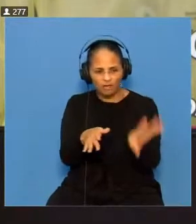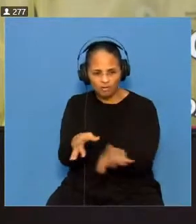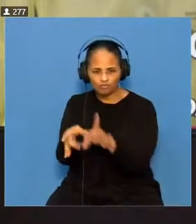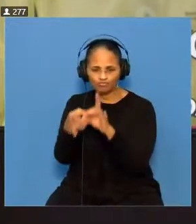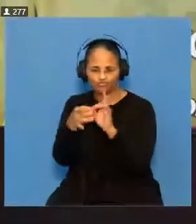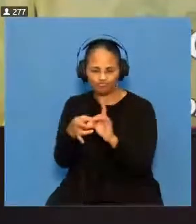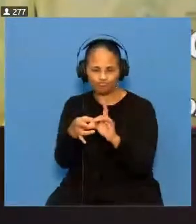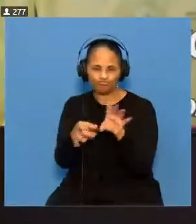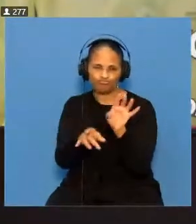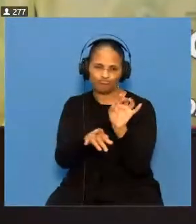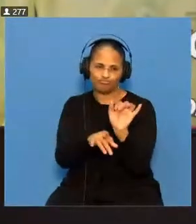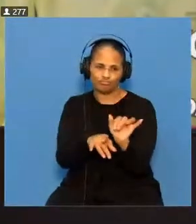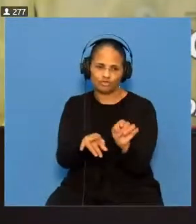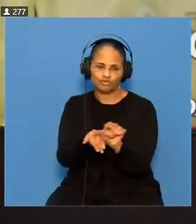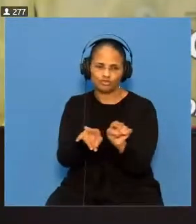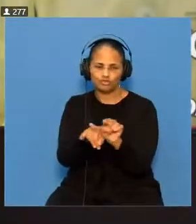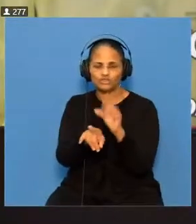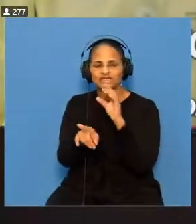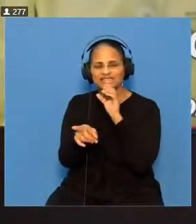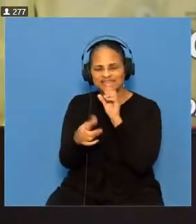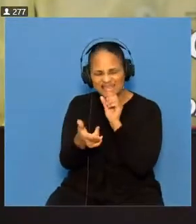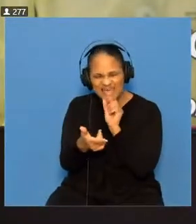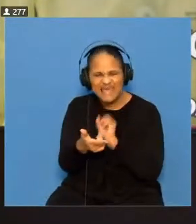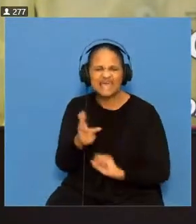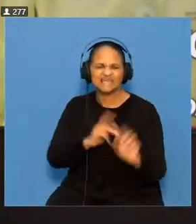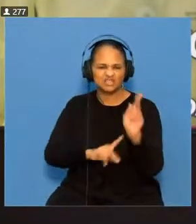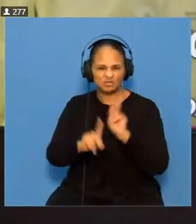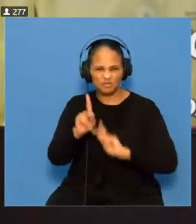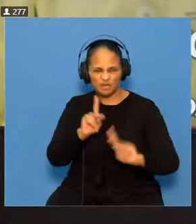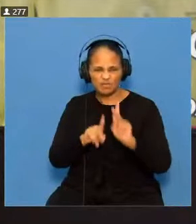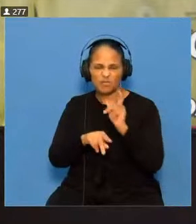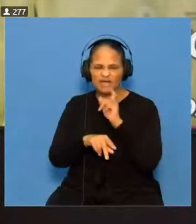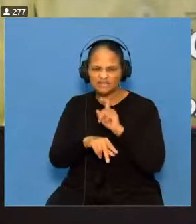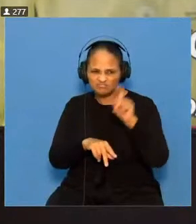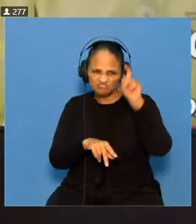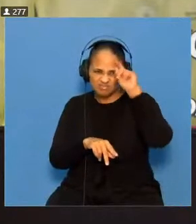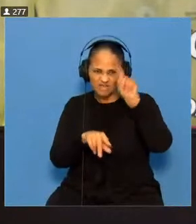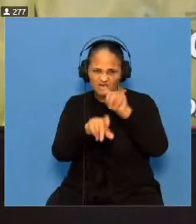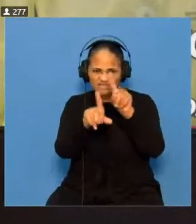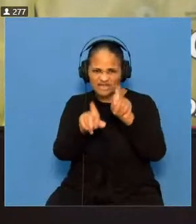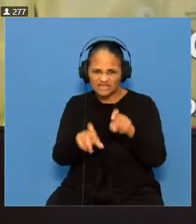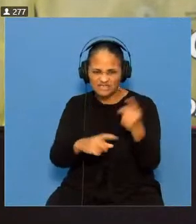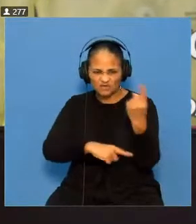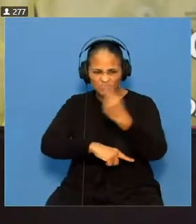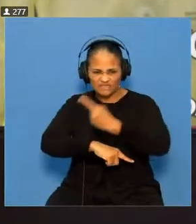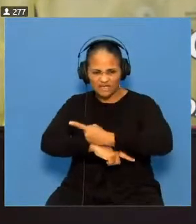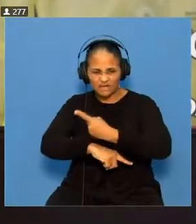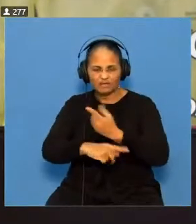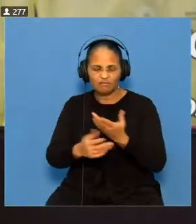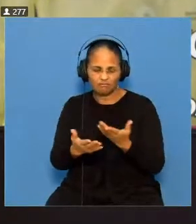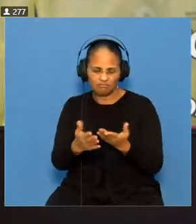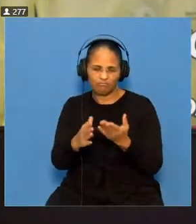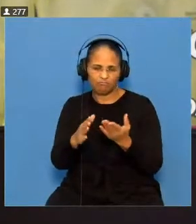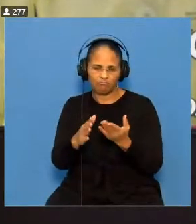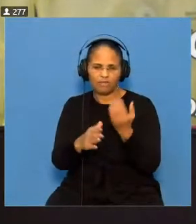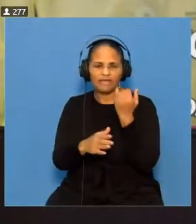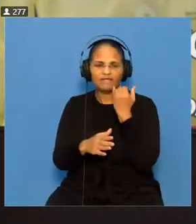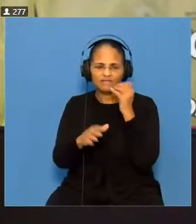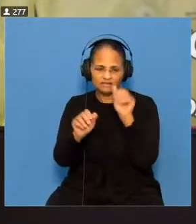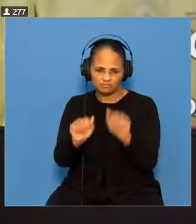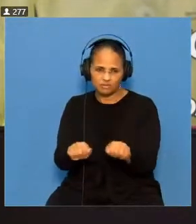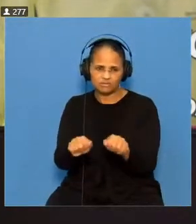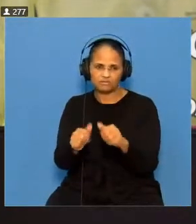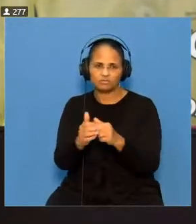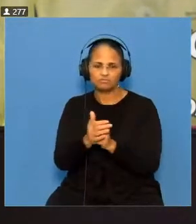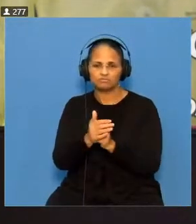like, the age of people and the gender of the people who got tested on this day, the highest and lowest, if that's a possibility. I'll look